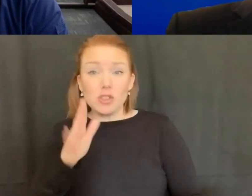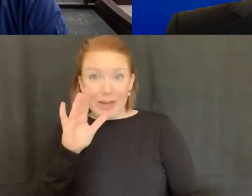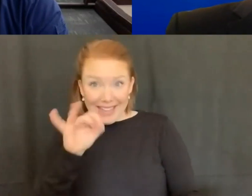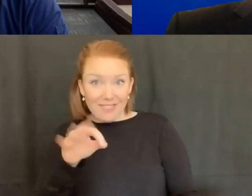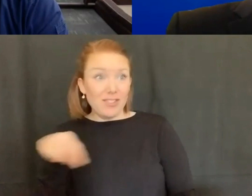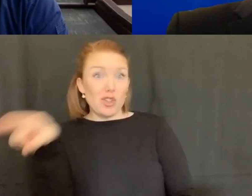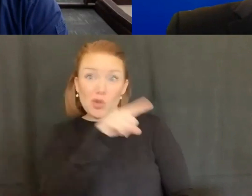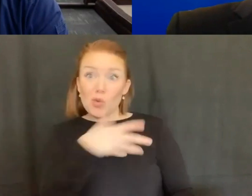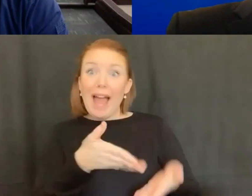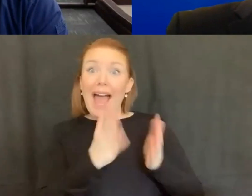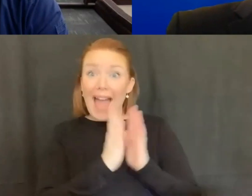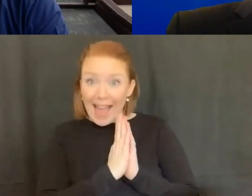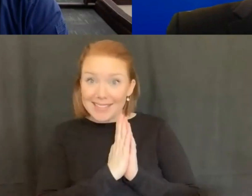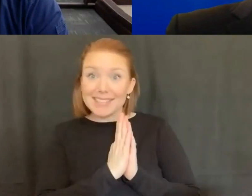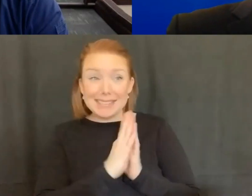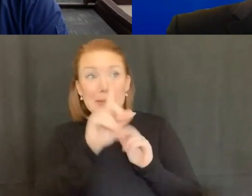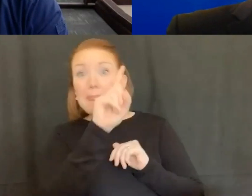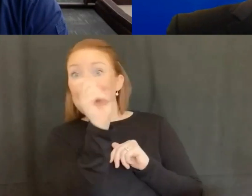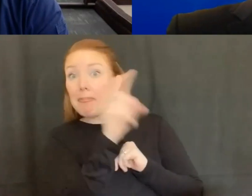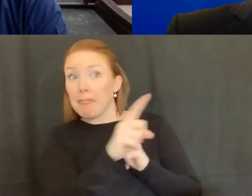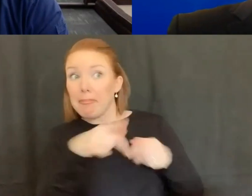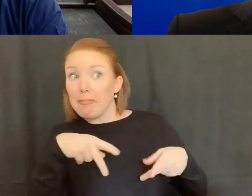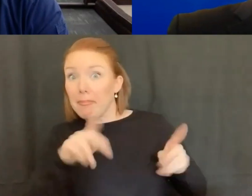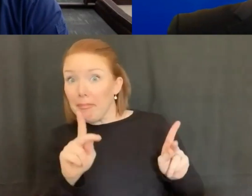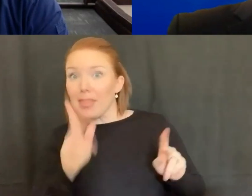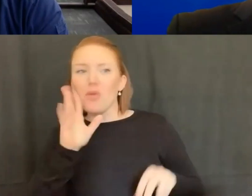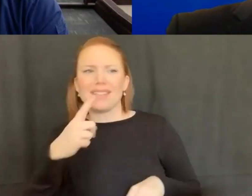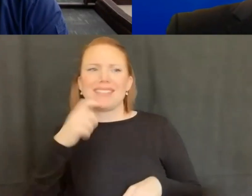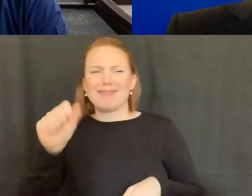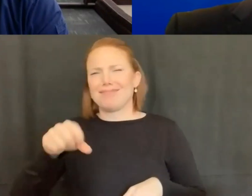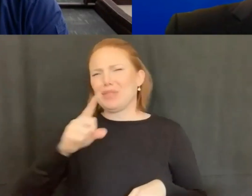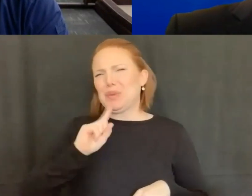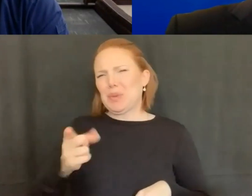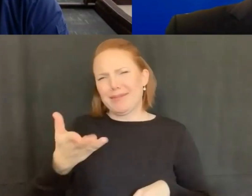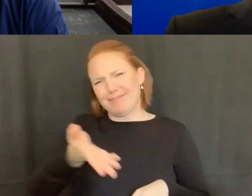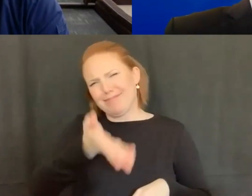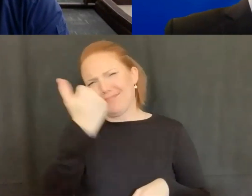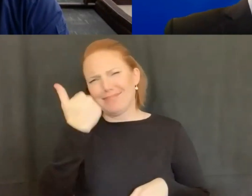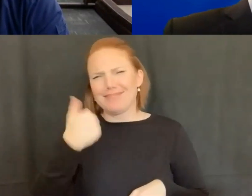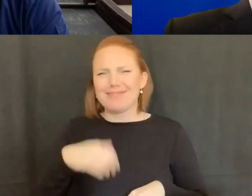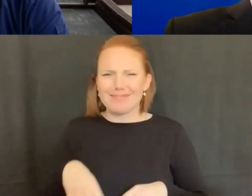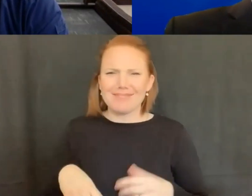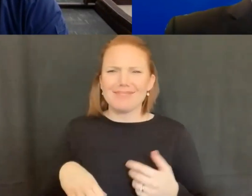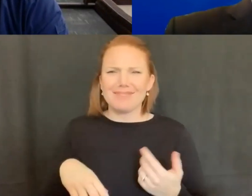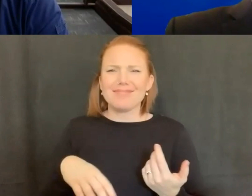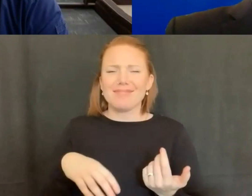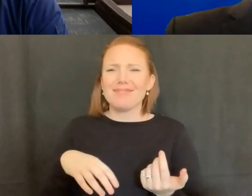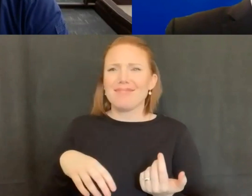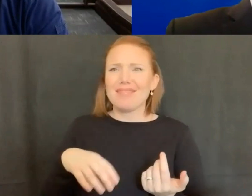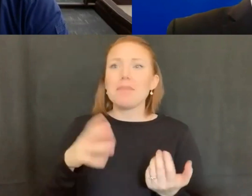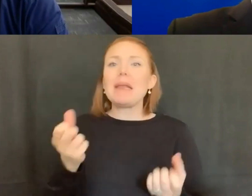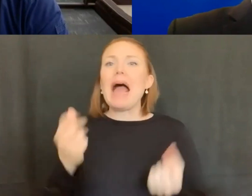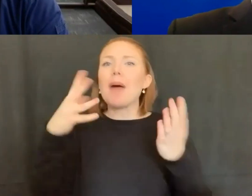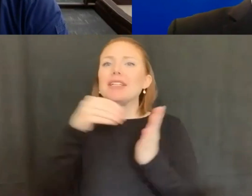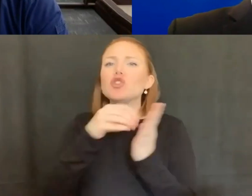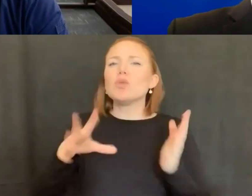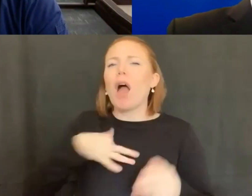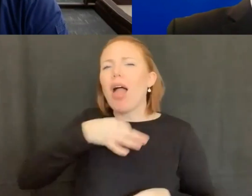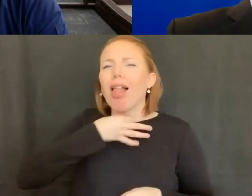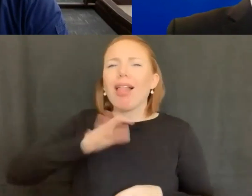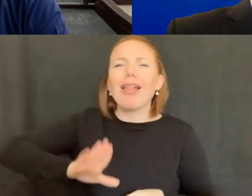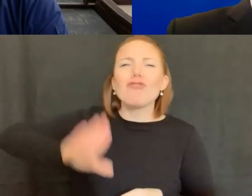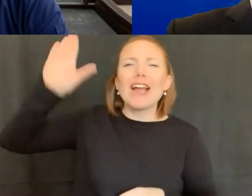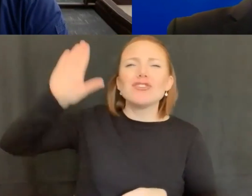ask, more likely than not, they're going to say, sure, come on by. I mean, how many students, yeah. how many, raise your hand, how many students